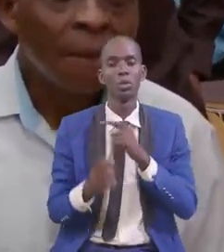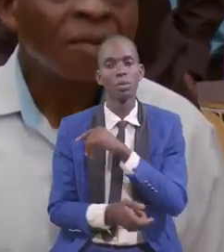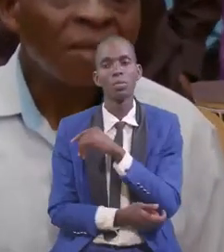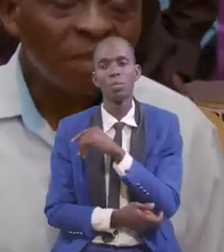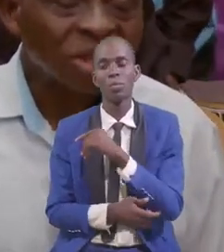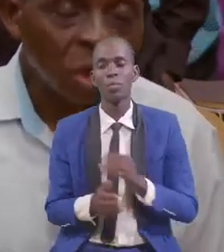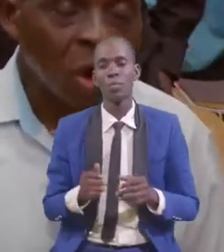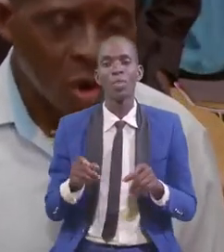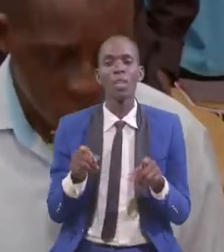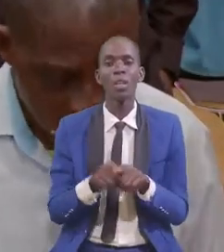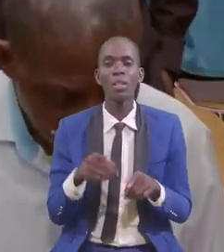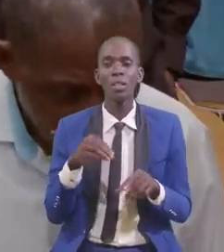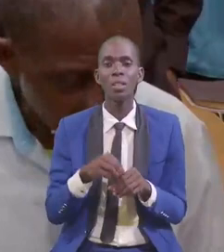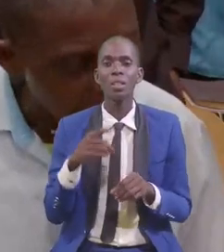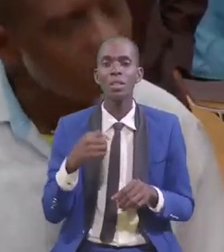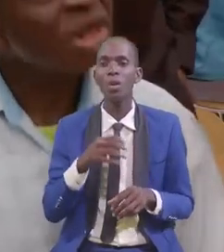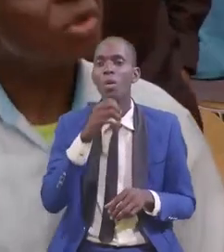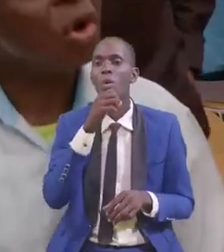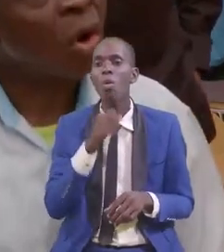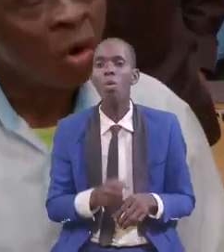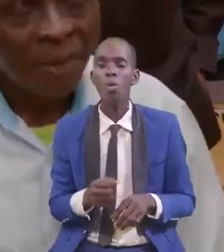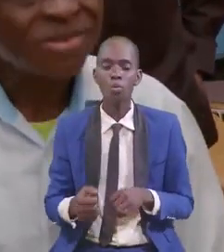like in the old days